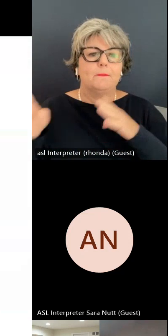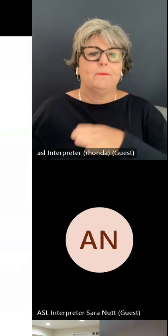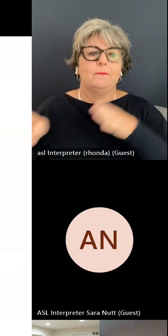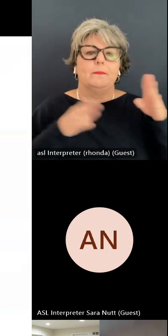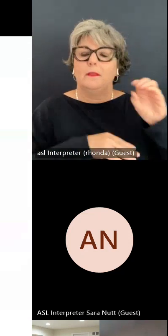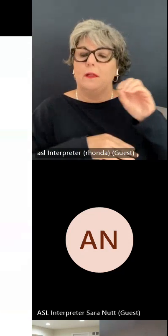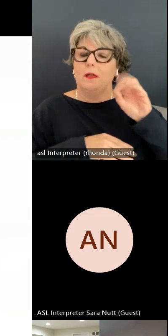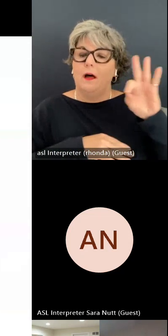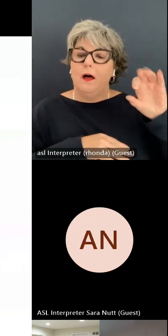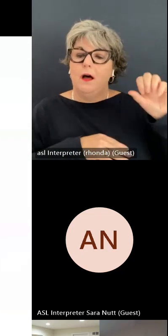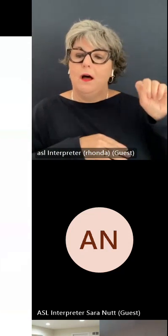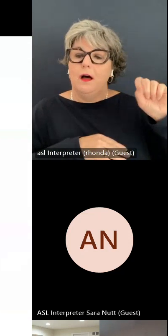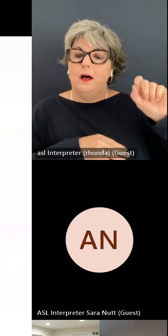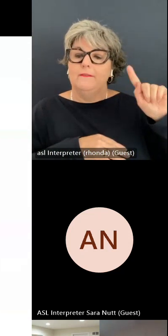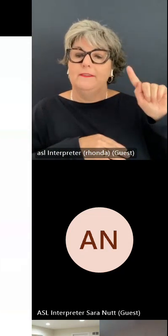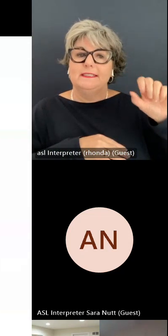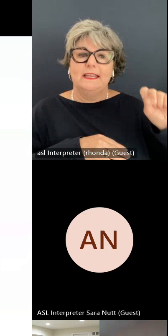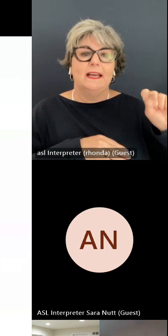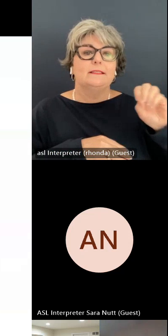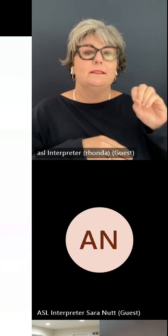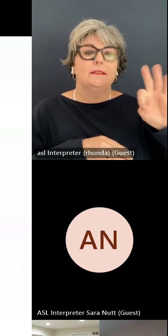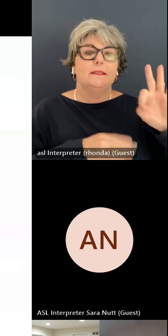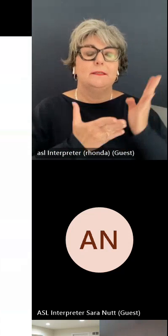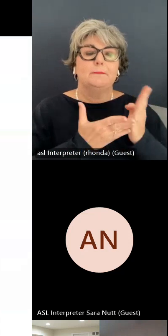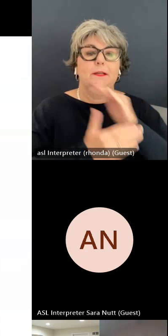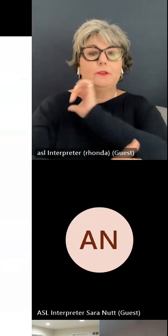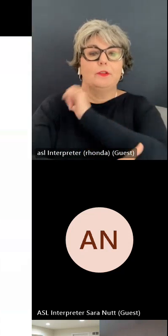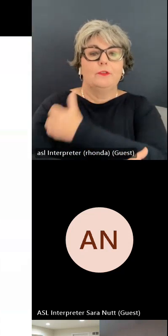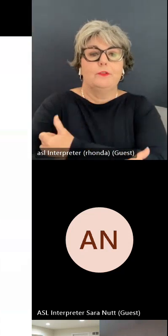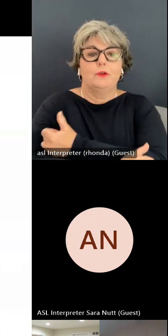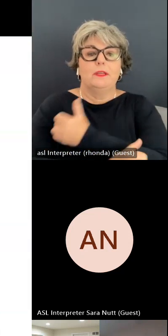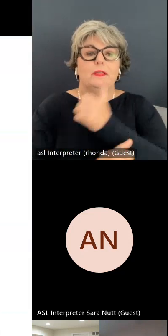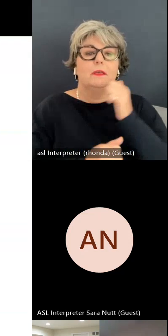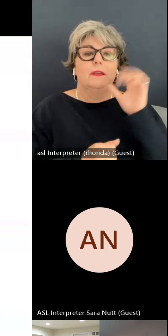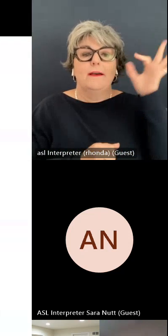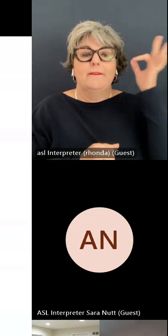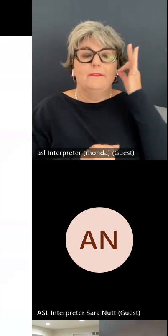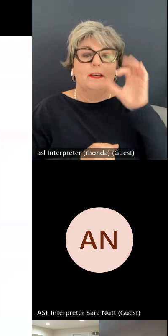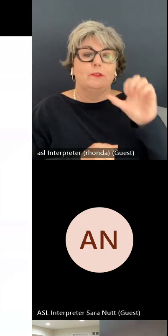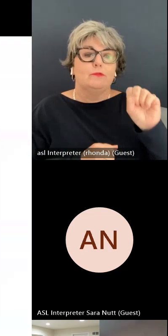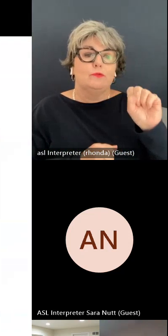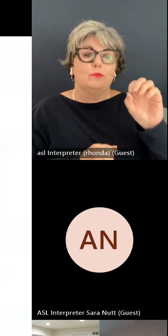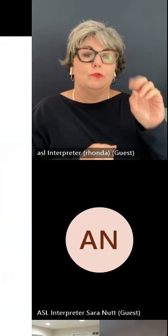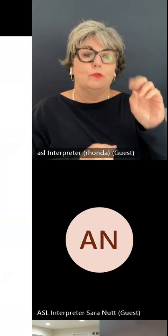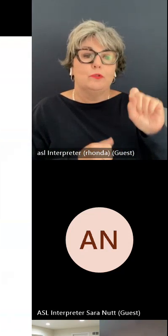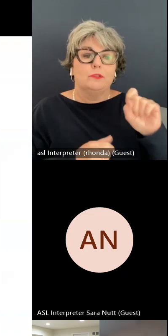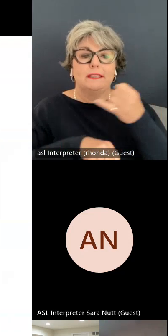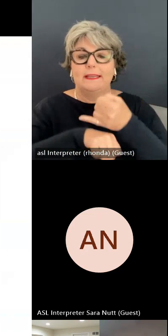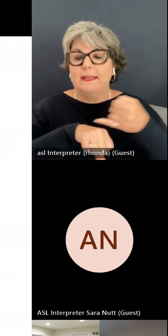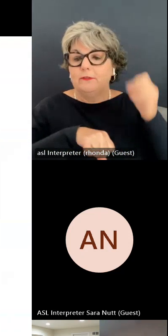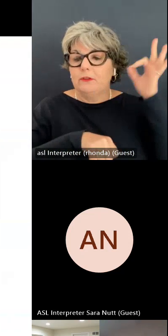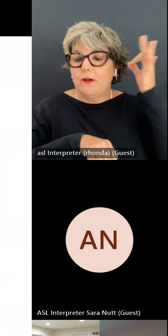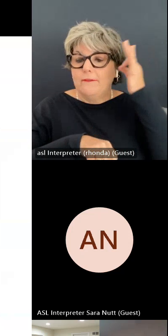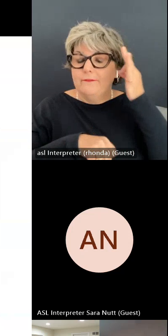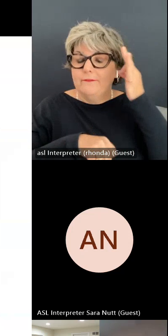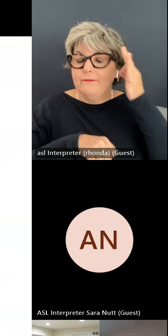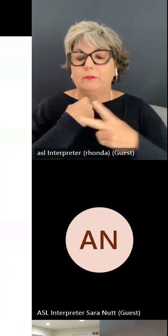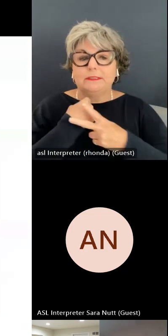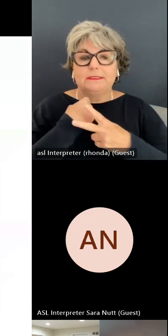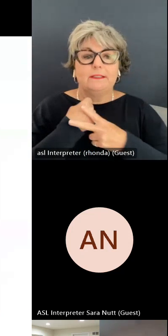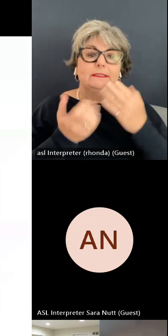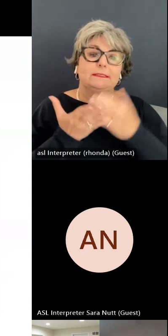offsets against budget authority and outlays. And again, it's federal sources, the interest on federal securities. So